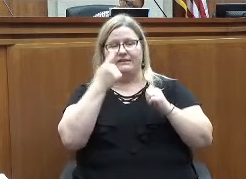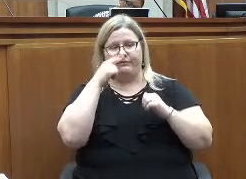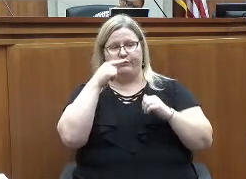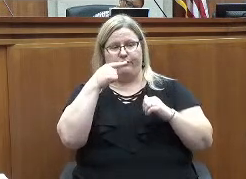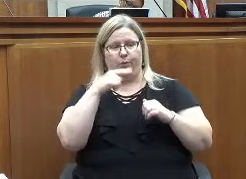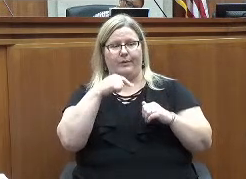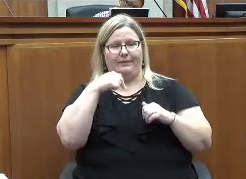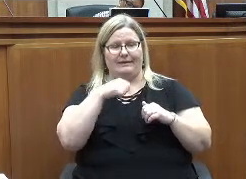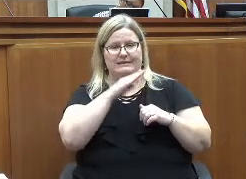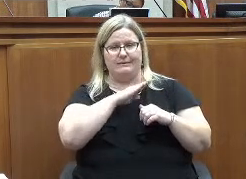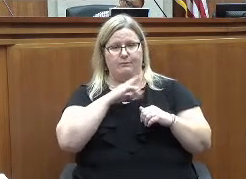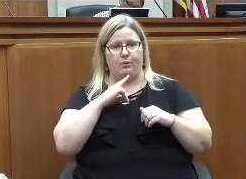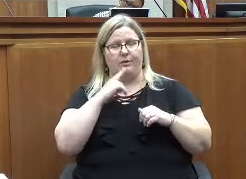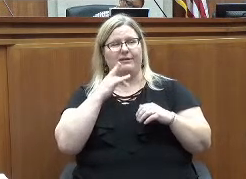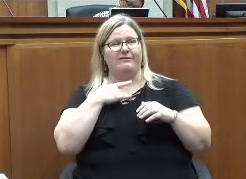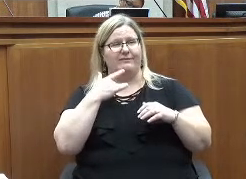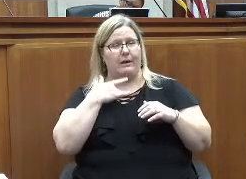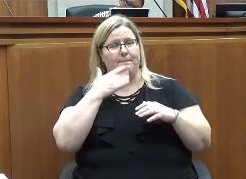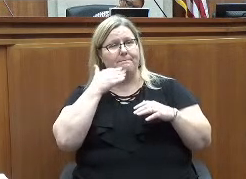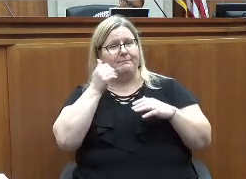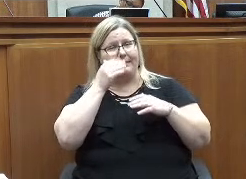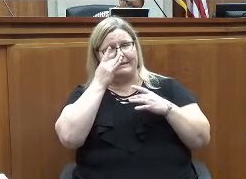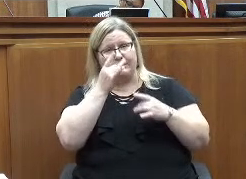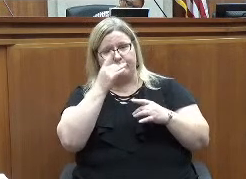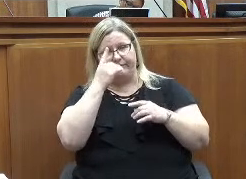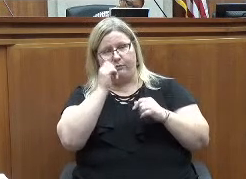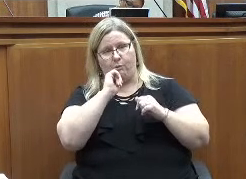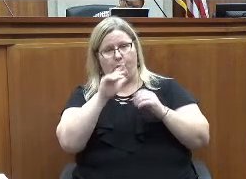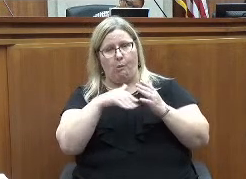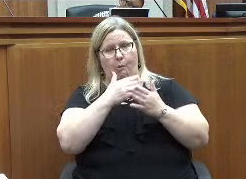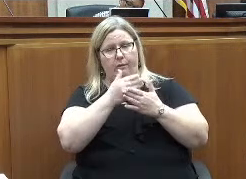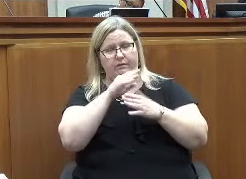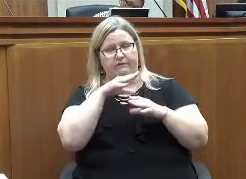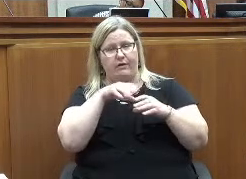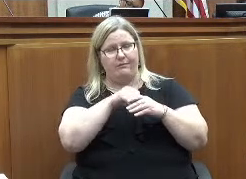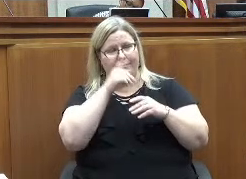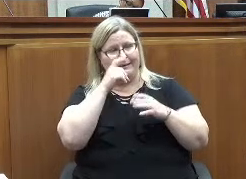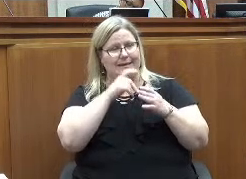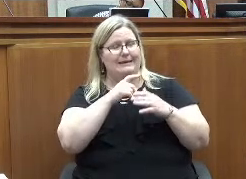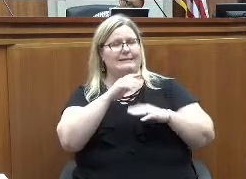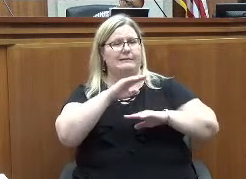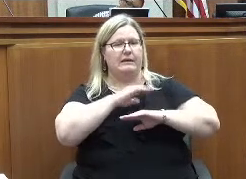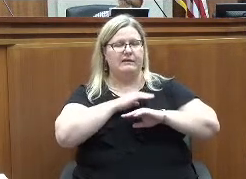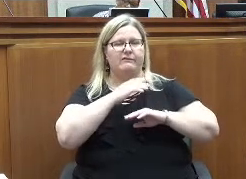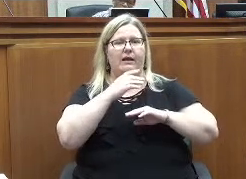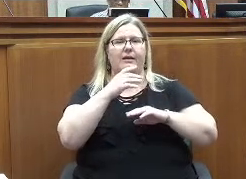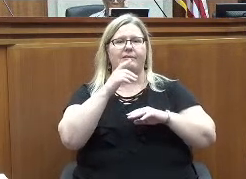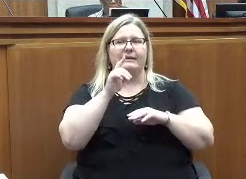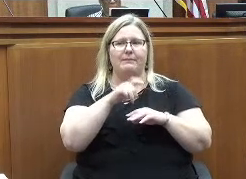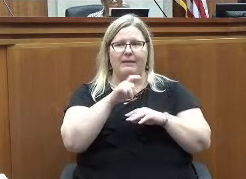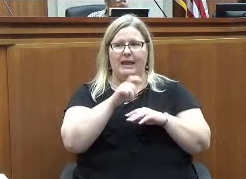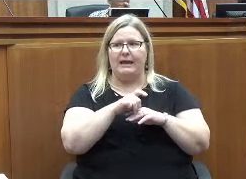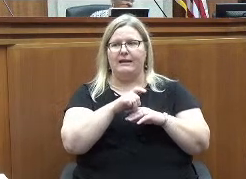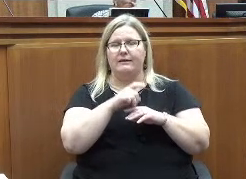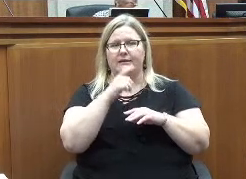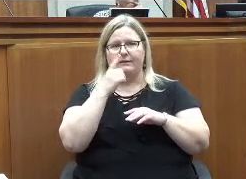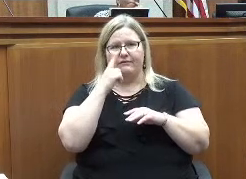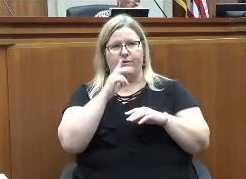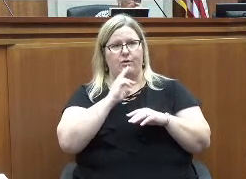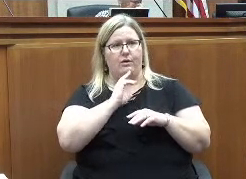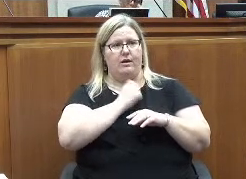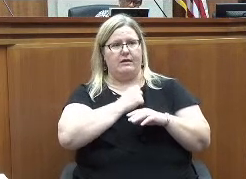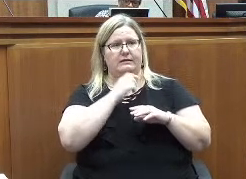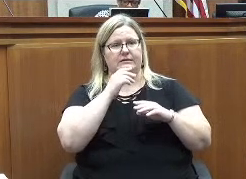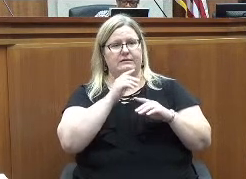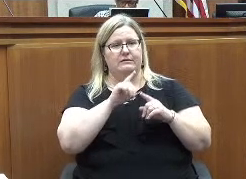like was in the best interest of everyone involved, because it was meeting the demand of the need from this board for us to come with a policy